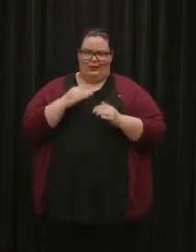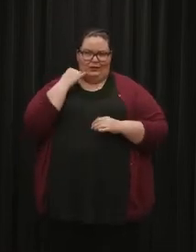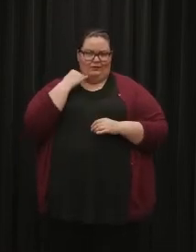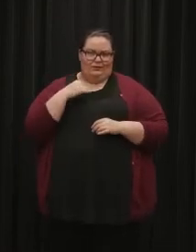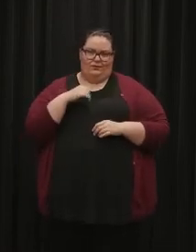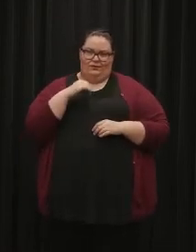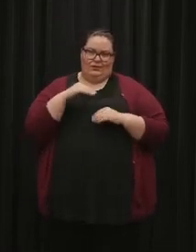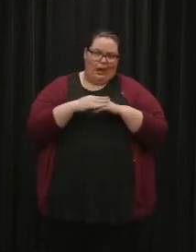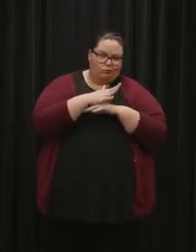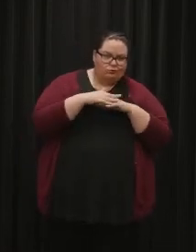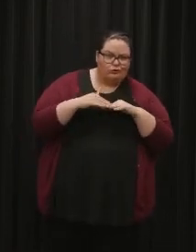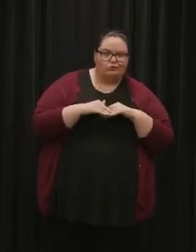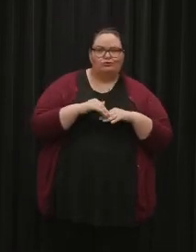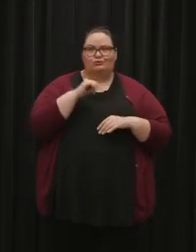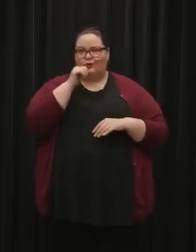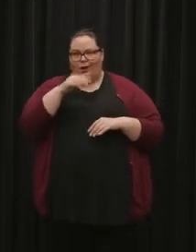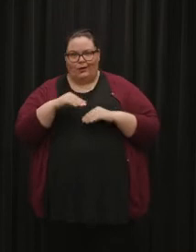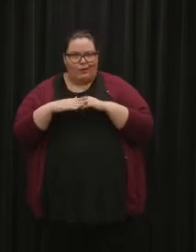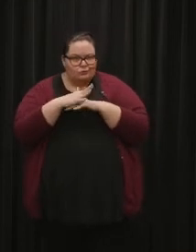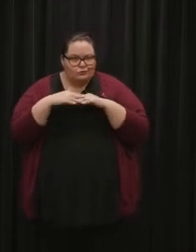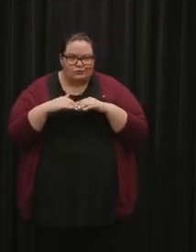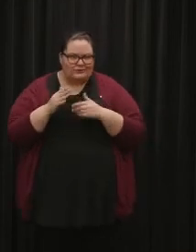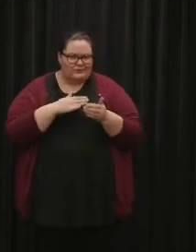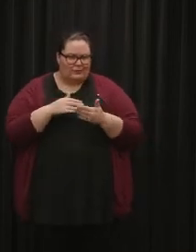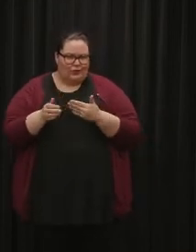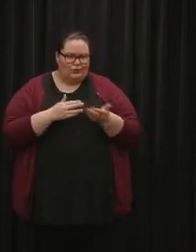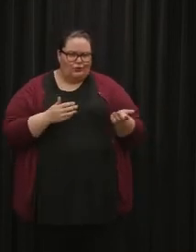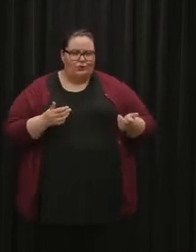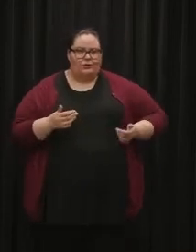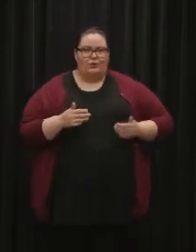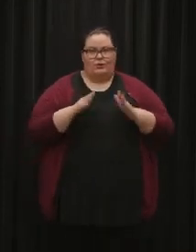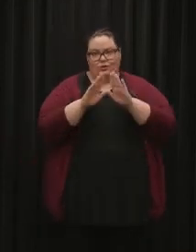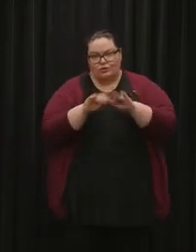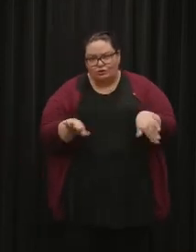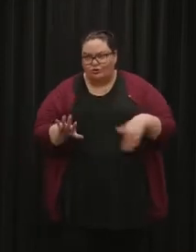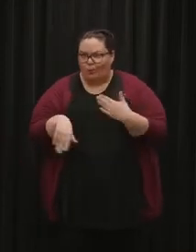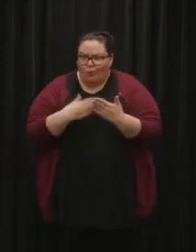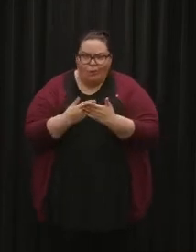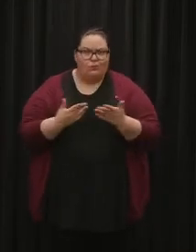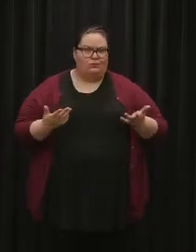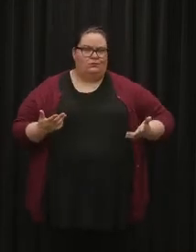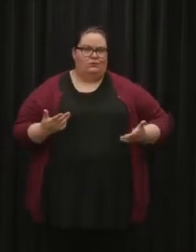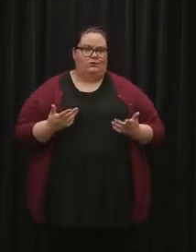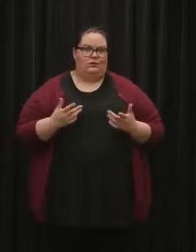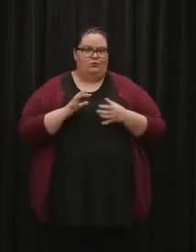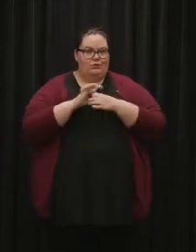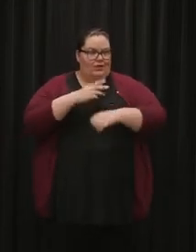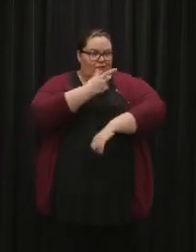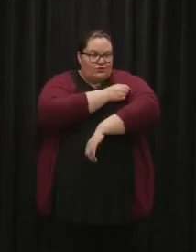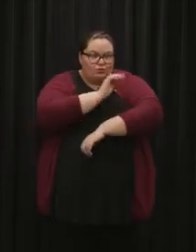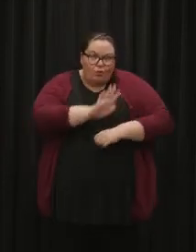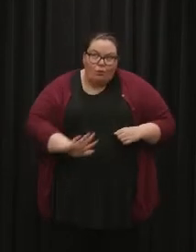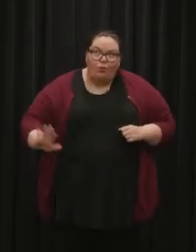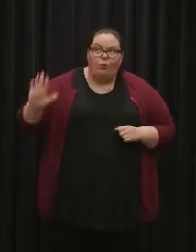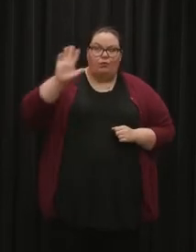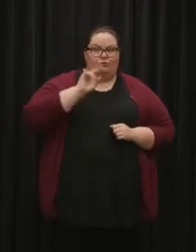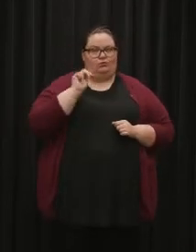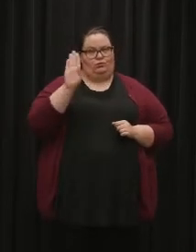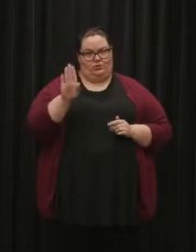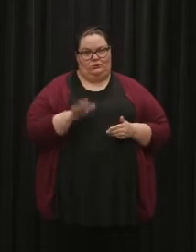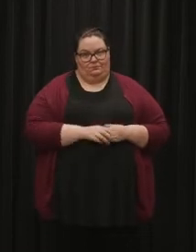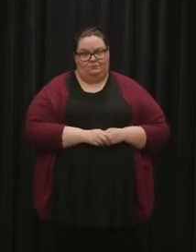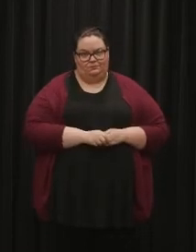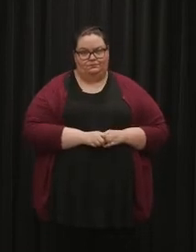and certainly that includes First Nations and the community and the children. It's all part of vaccinating the entire population of our province.